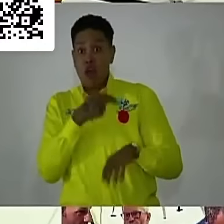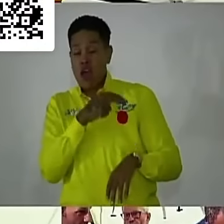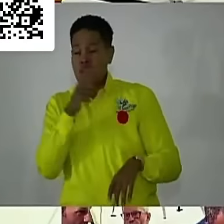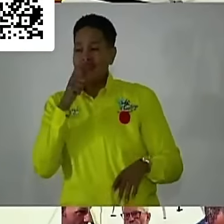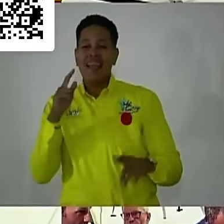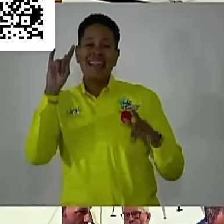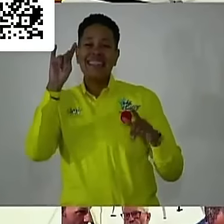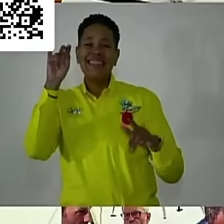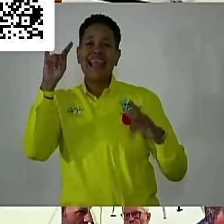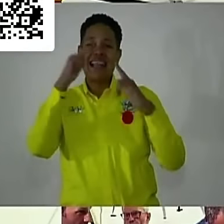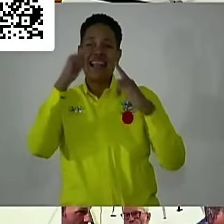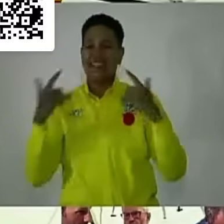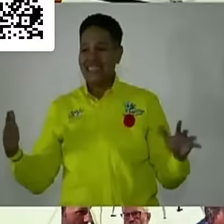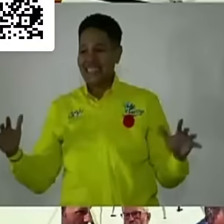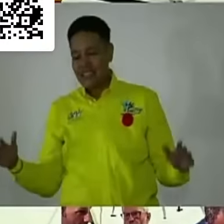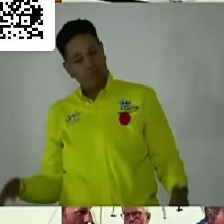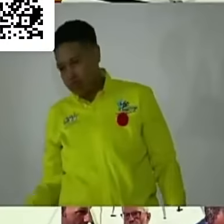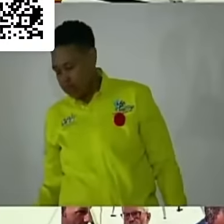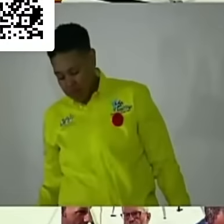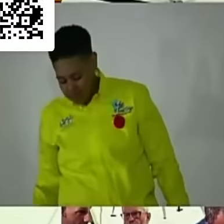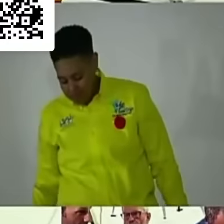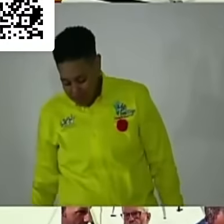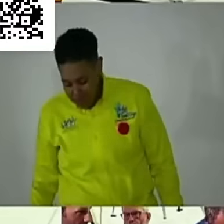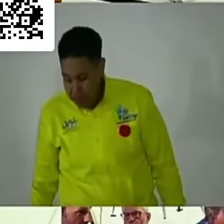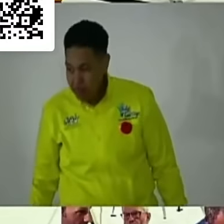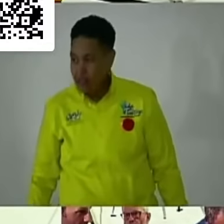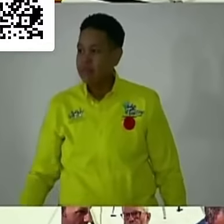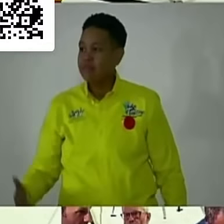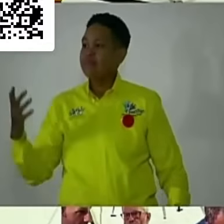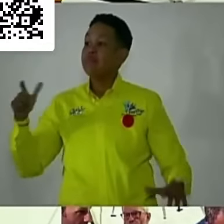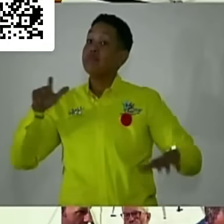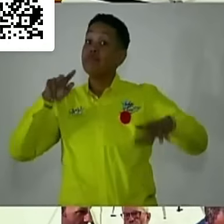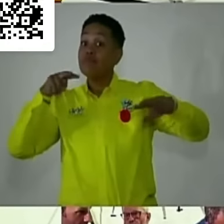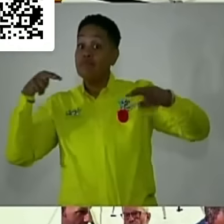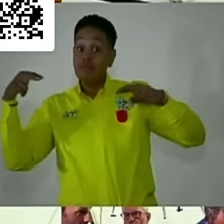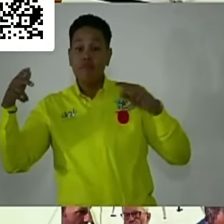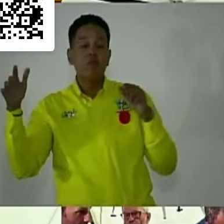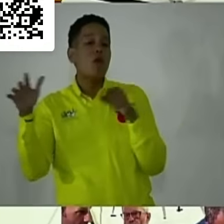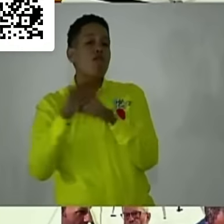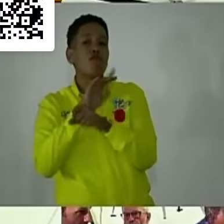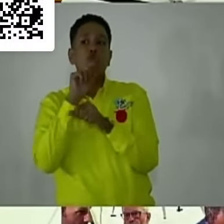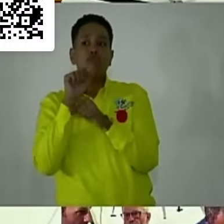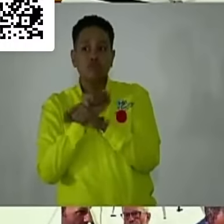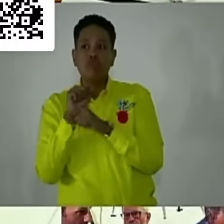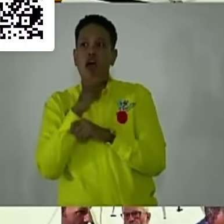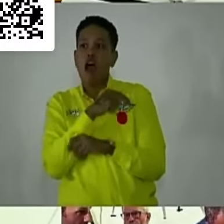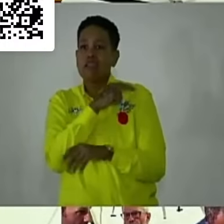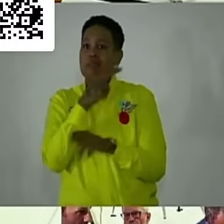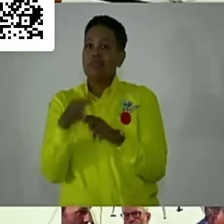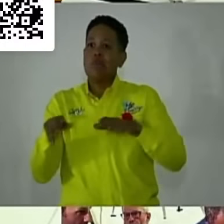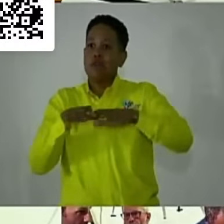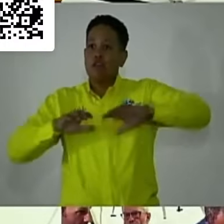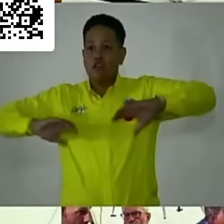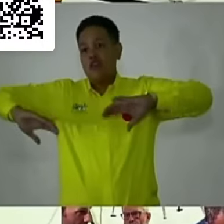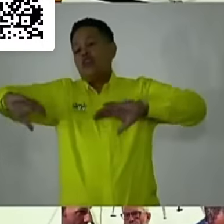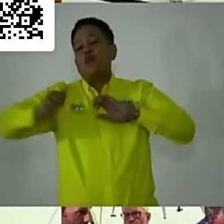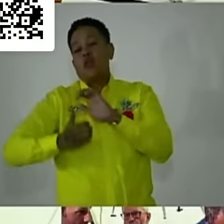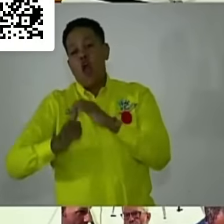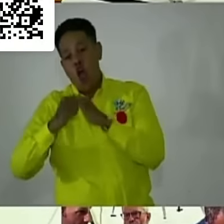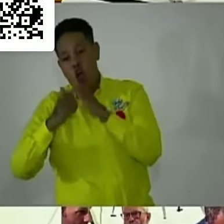tents. They may be positioned as such, but they are full-fledged hospitals with